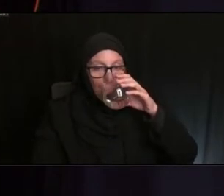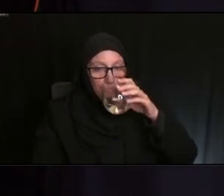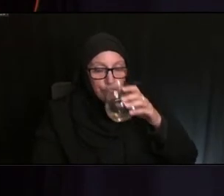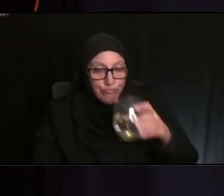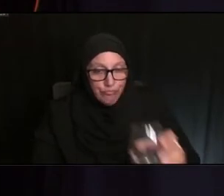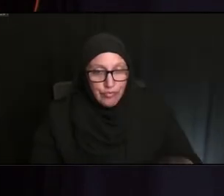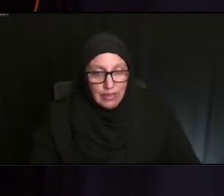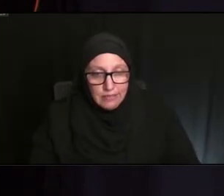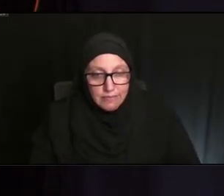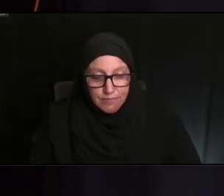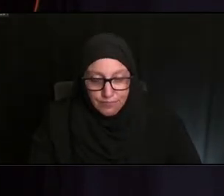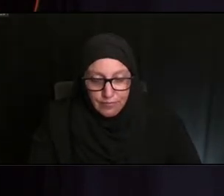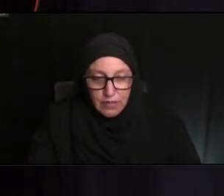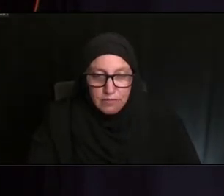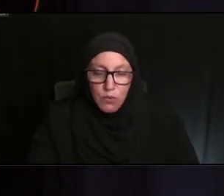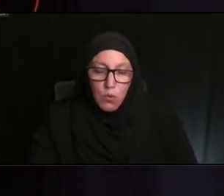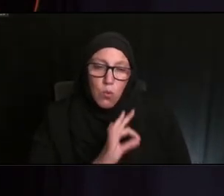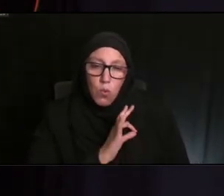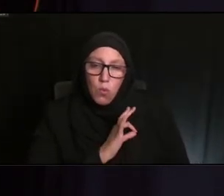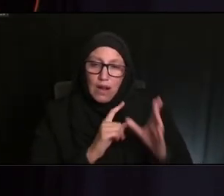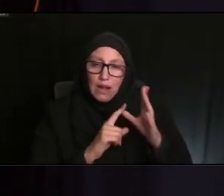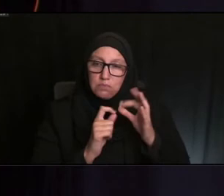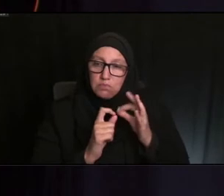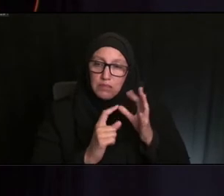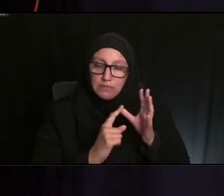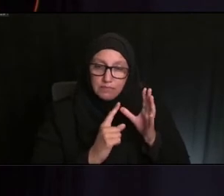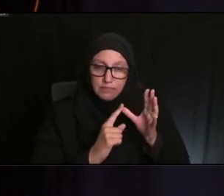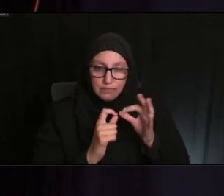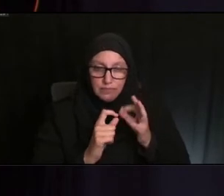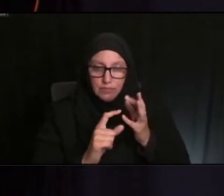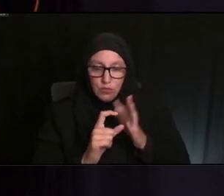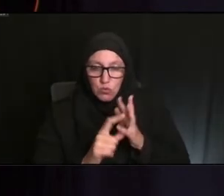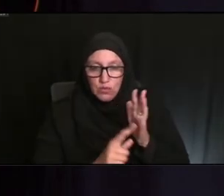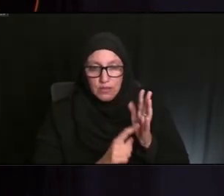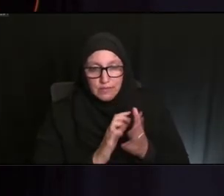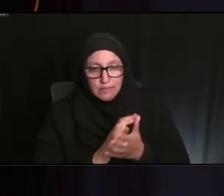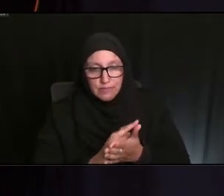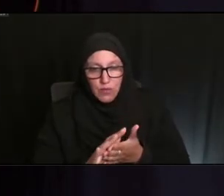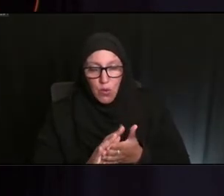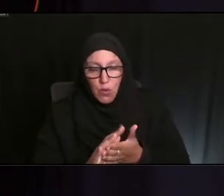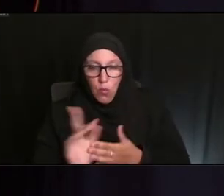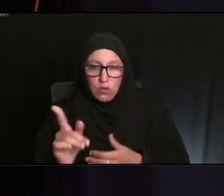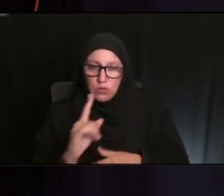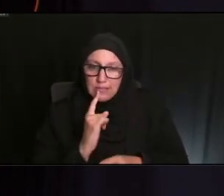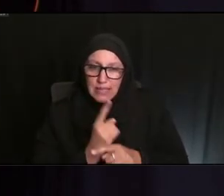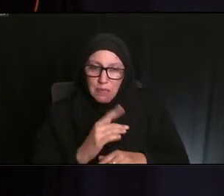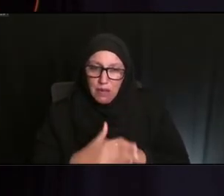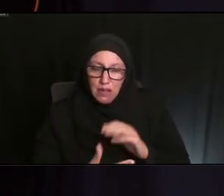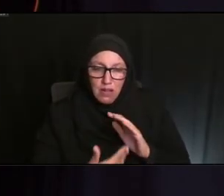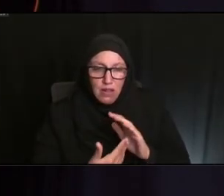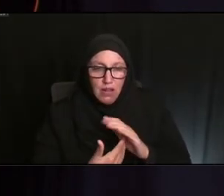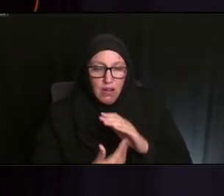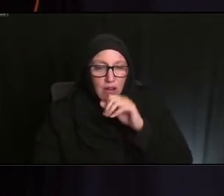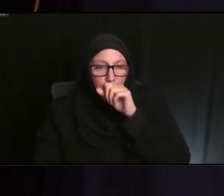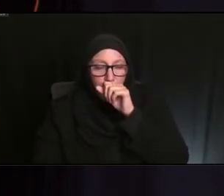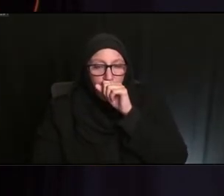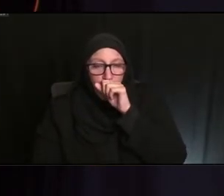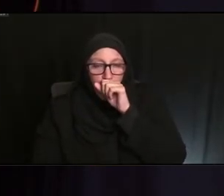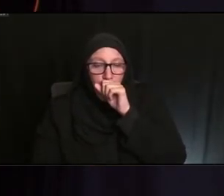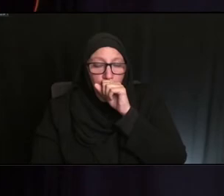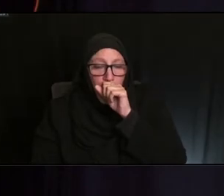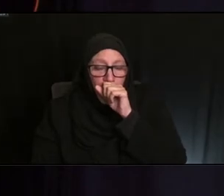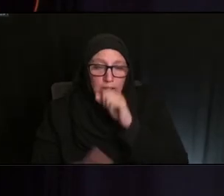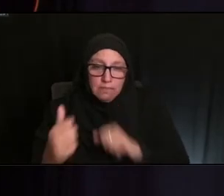He said, oh, Abu Abdullah, what do you say about today? Is it fasting today? Or, you know, are we